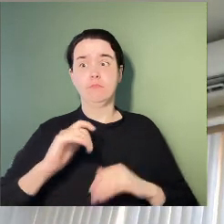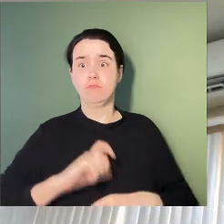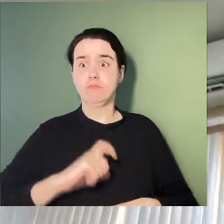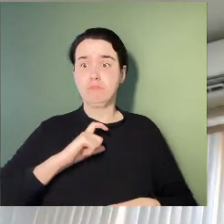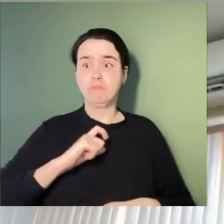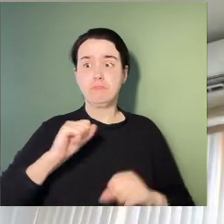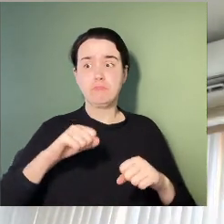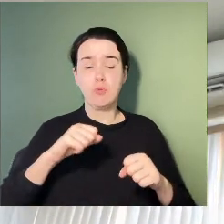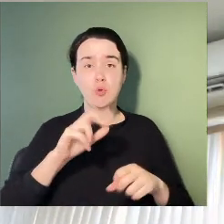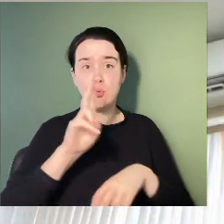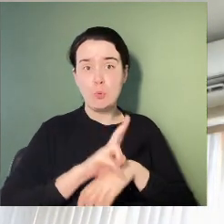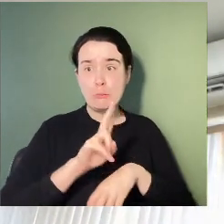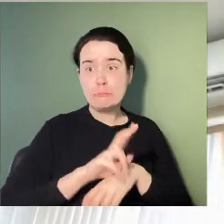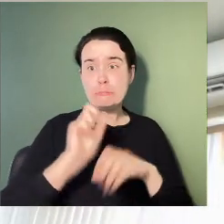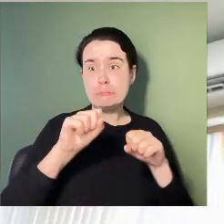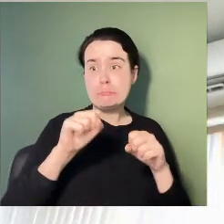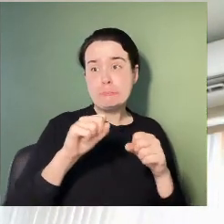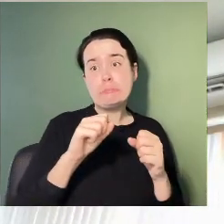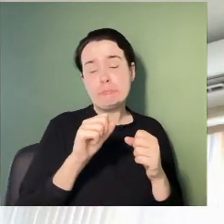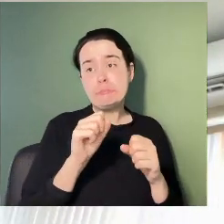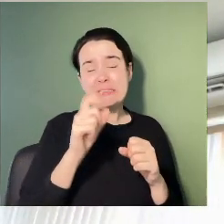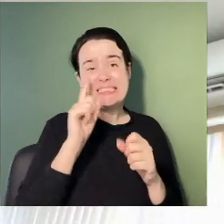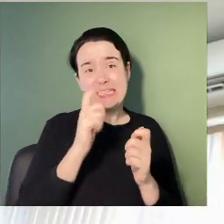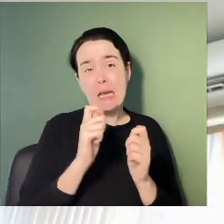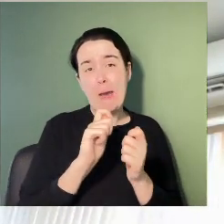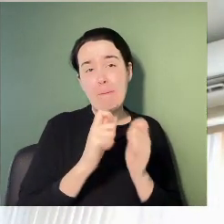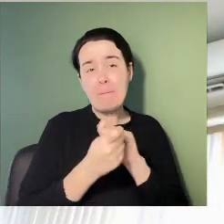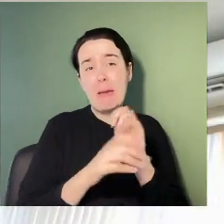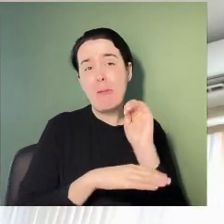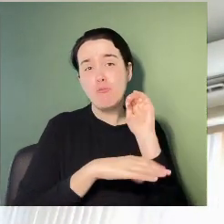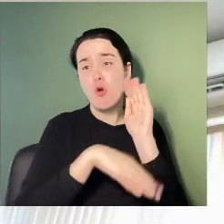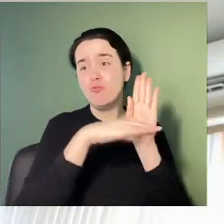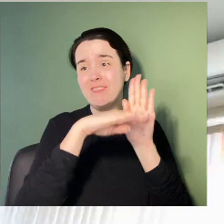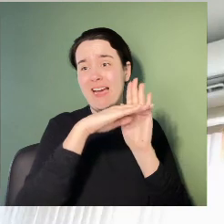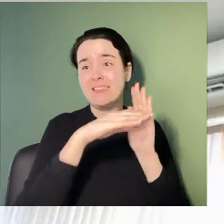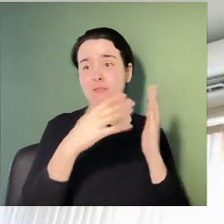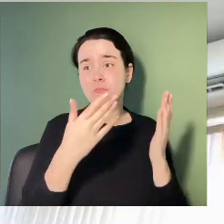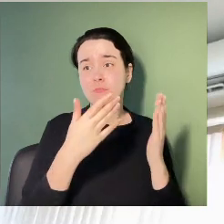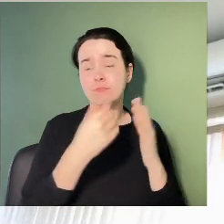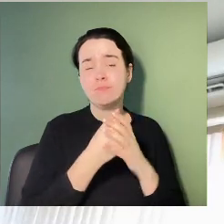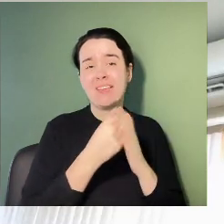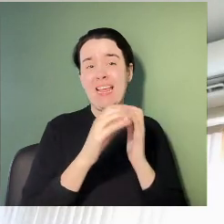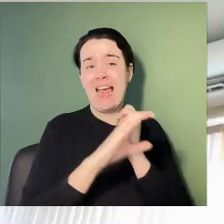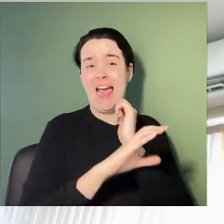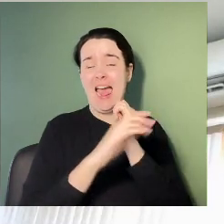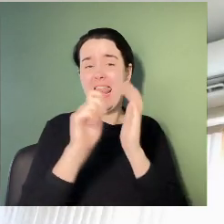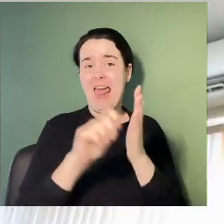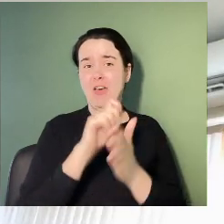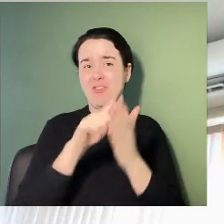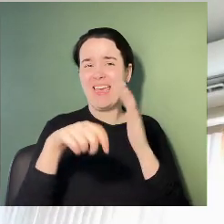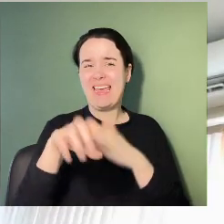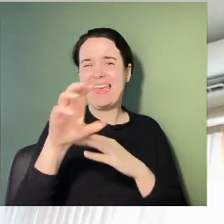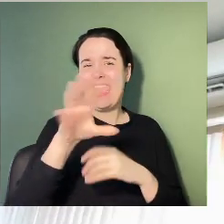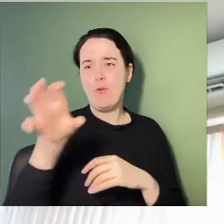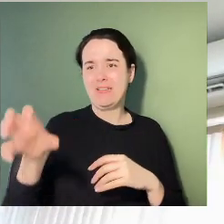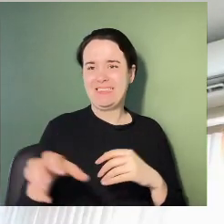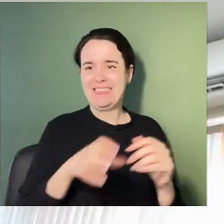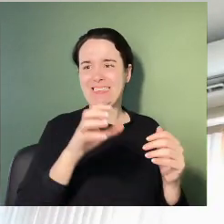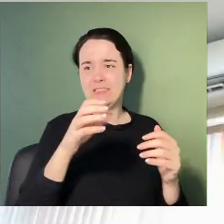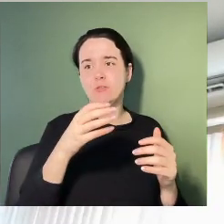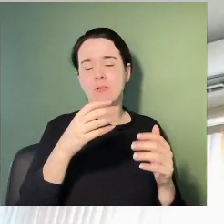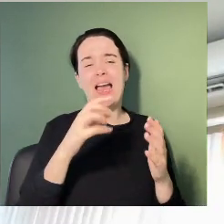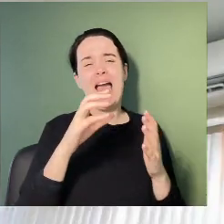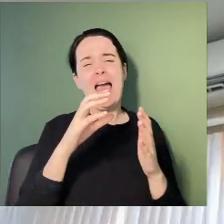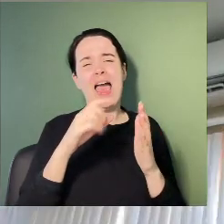a progress from previous elections in these countries that I'm using as a classical example. So,